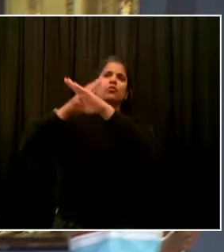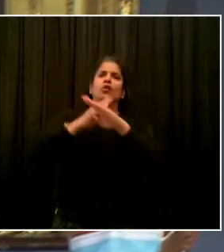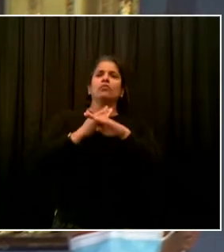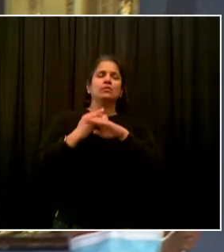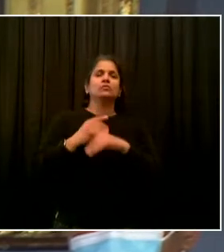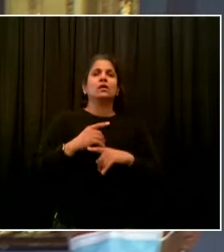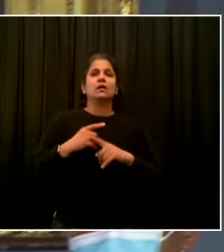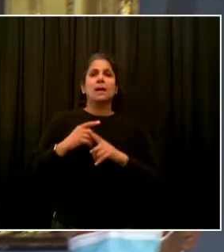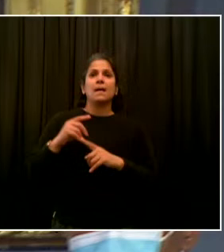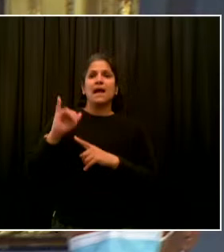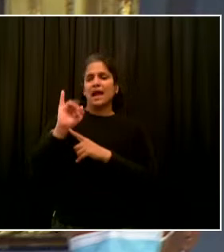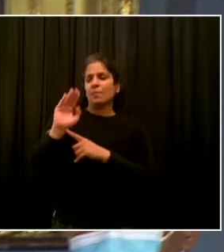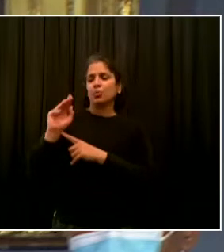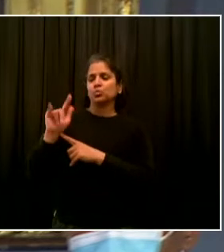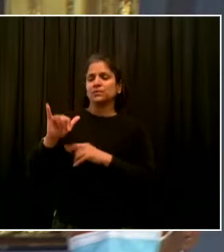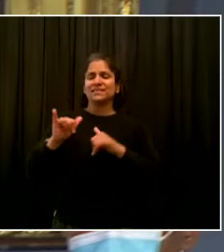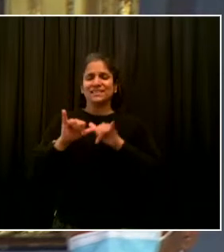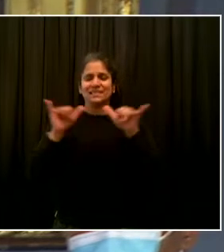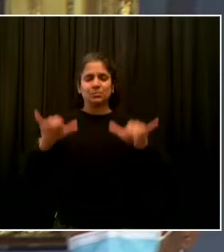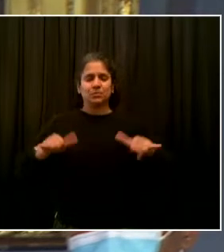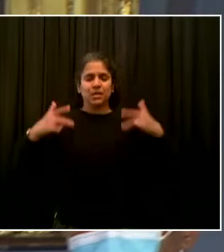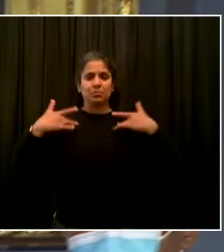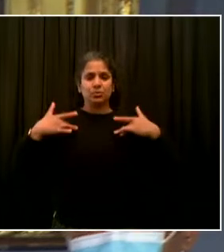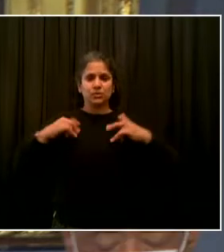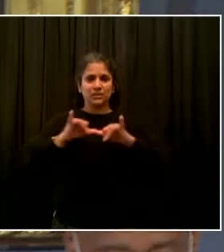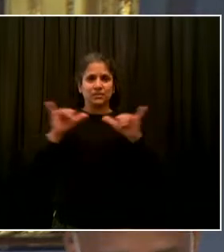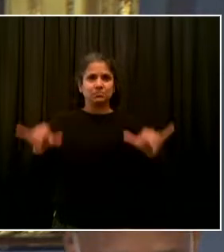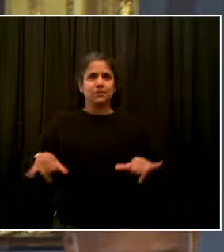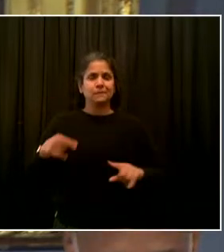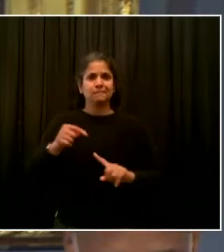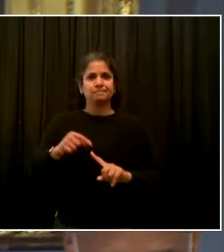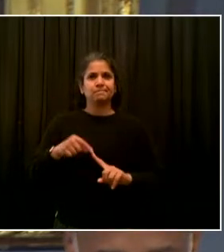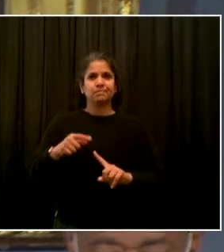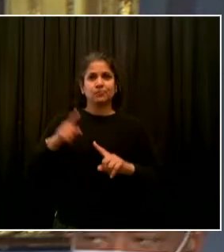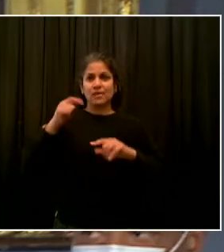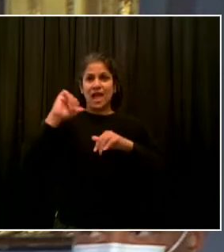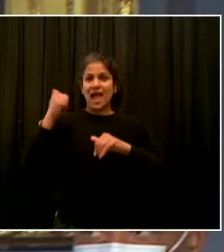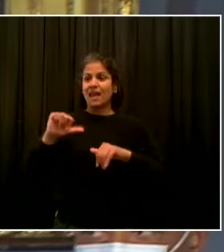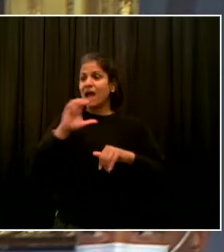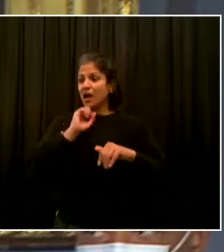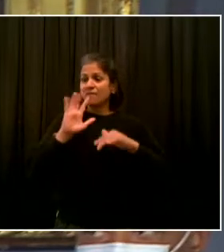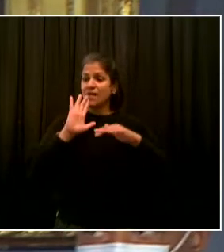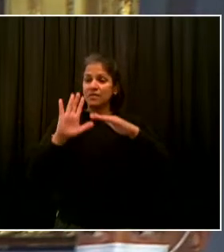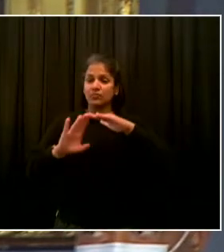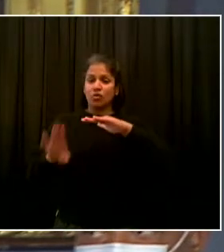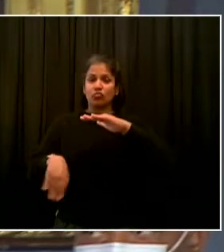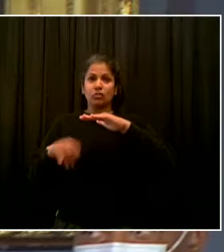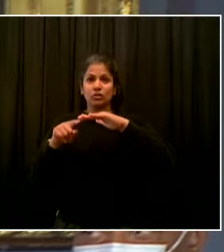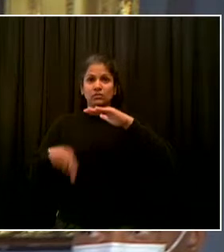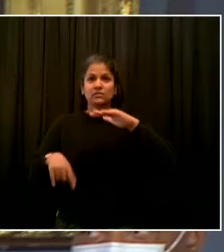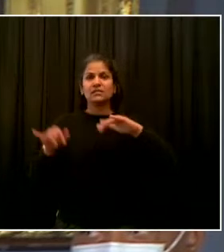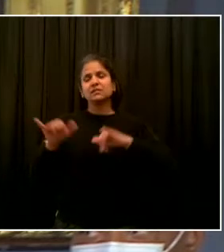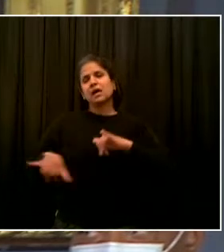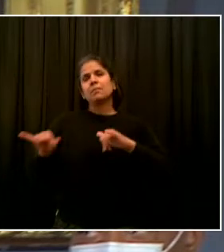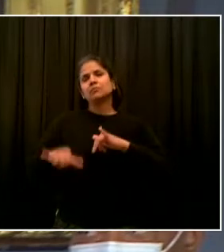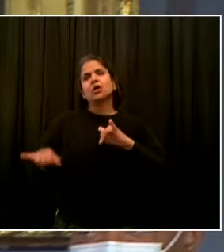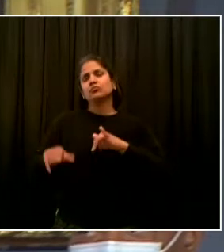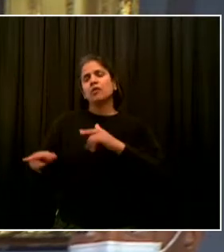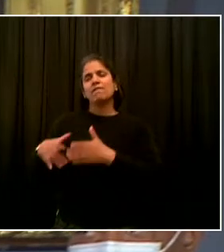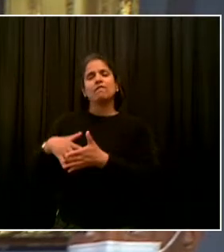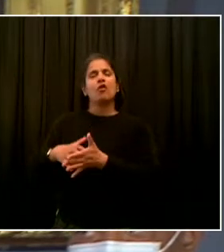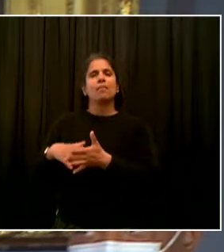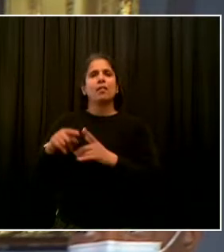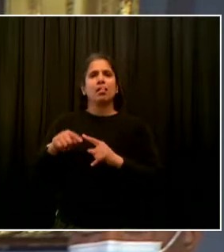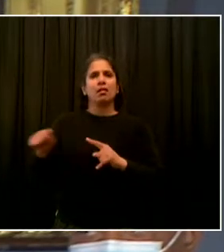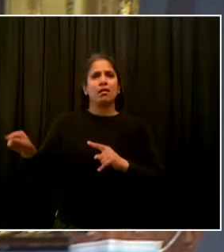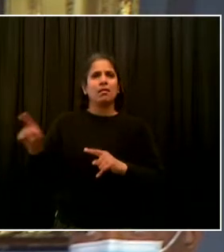We have no licensed vaccine product for anyone under 5, and they remain our most vulnerable population, amongst our most vulnerable